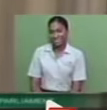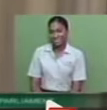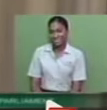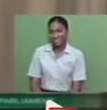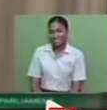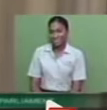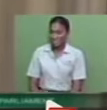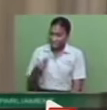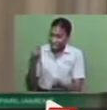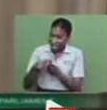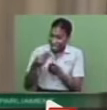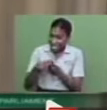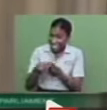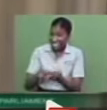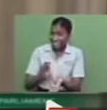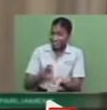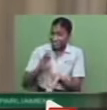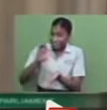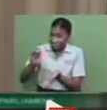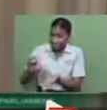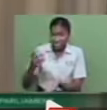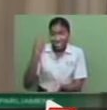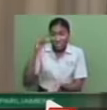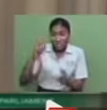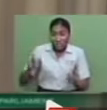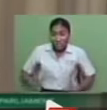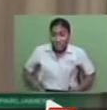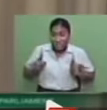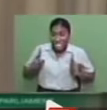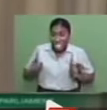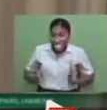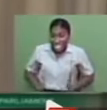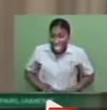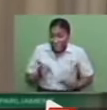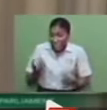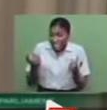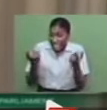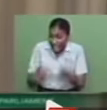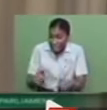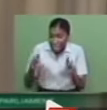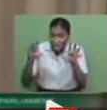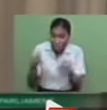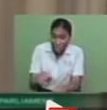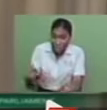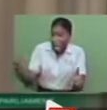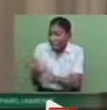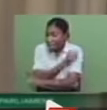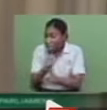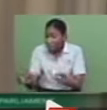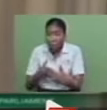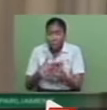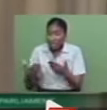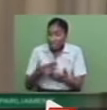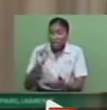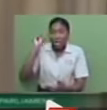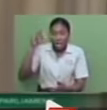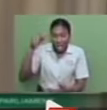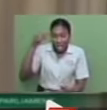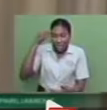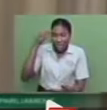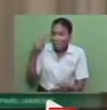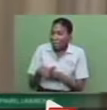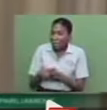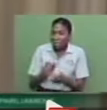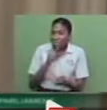funding the Special Victims Unit, funding the Gender-Based Violence Unit. The TTPS uses technology platforms